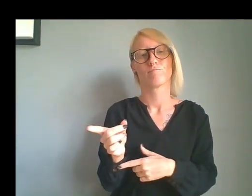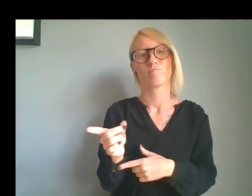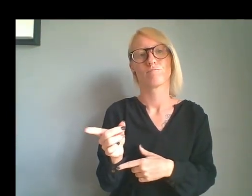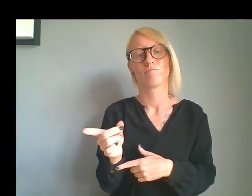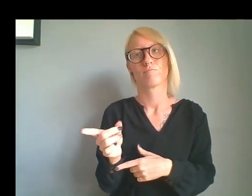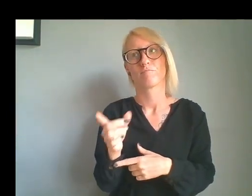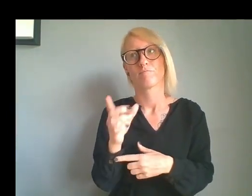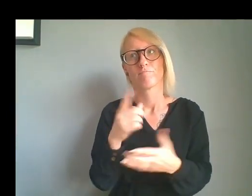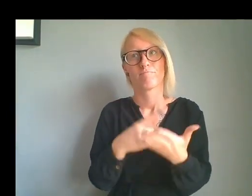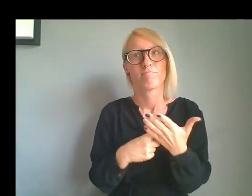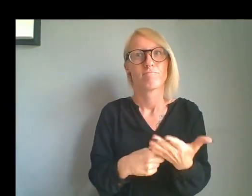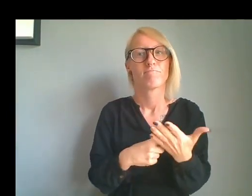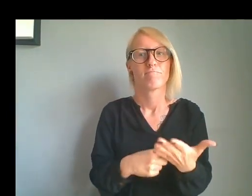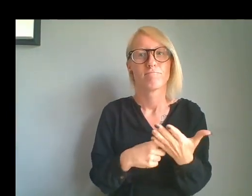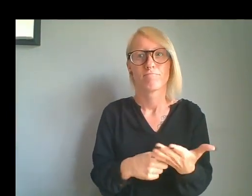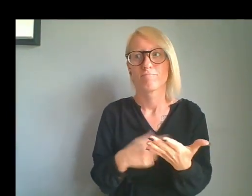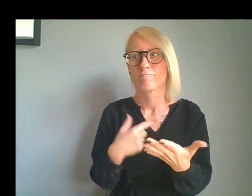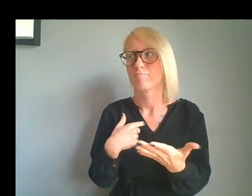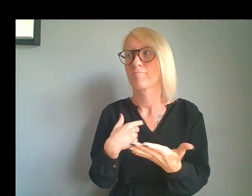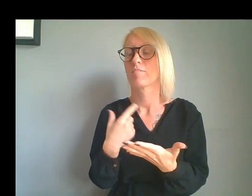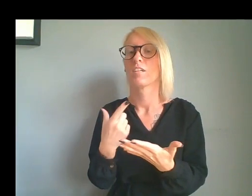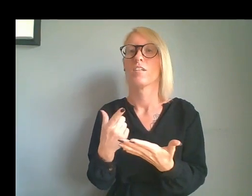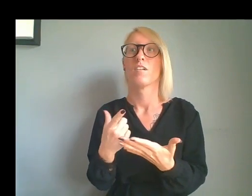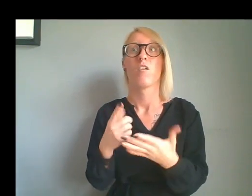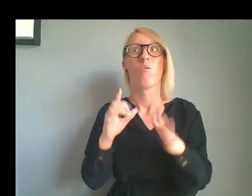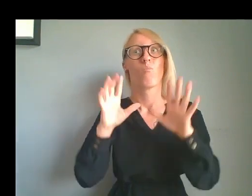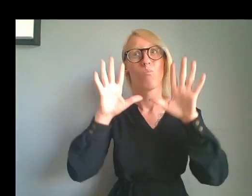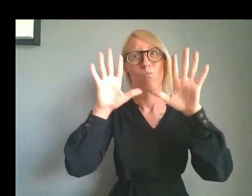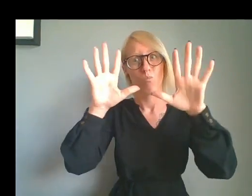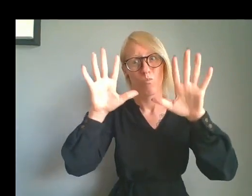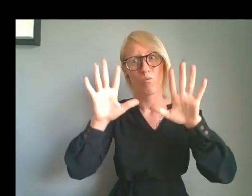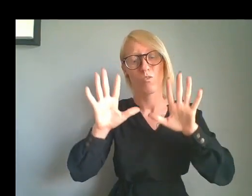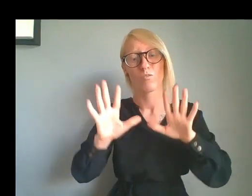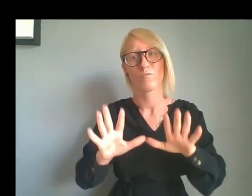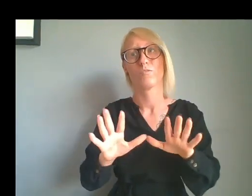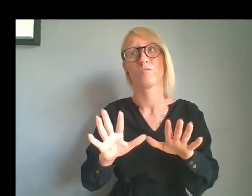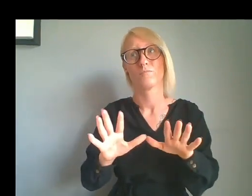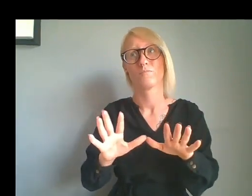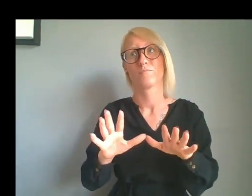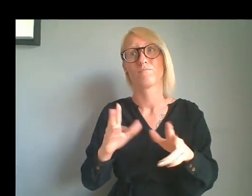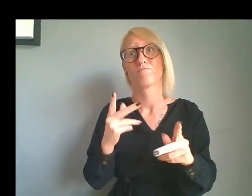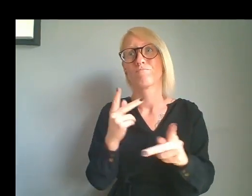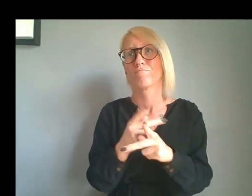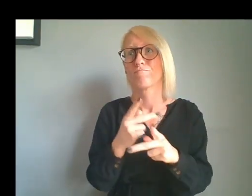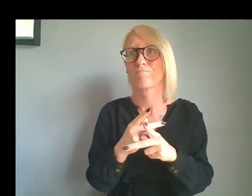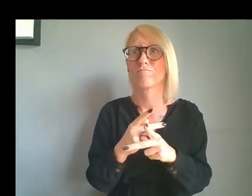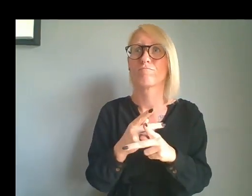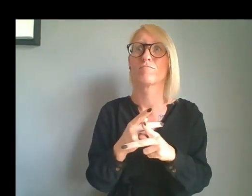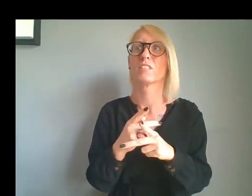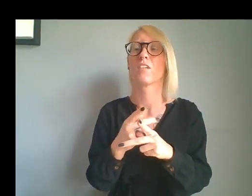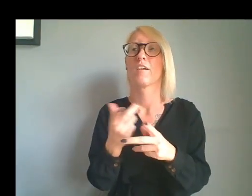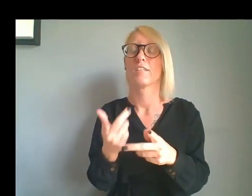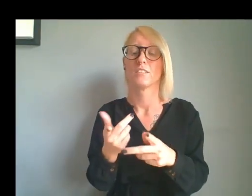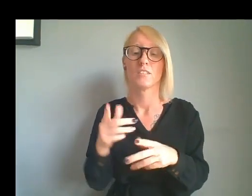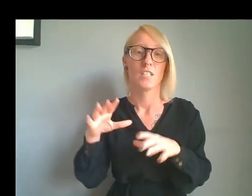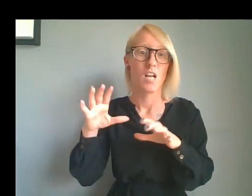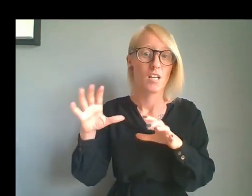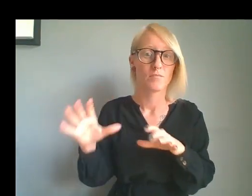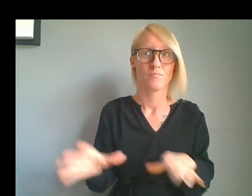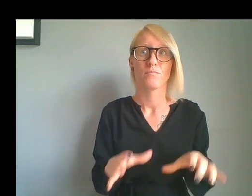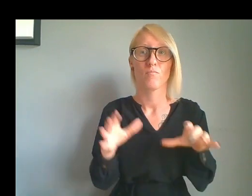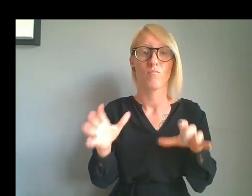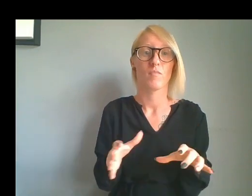things that I think are quite extraordinary, things to really put into action and